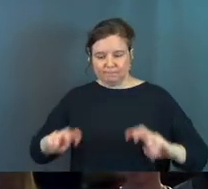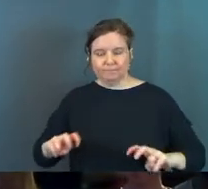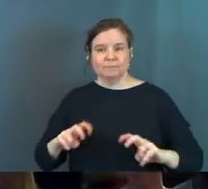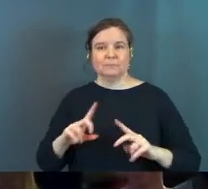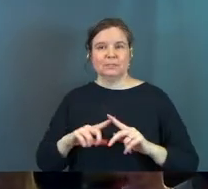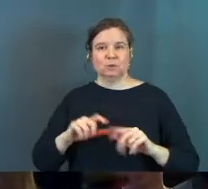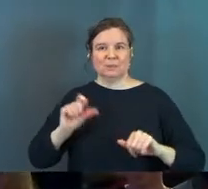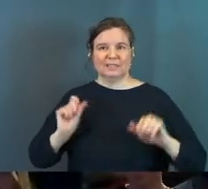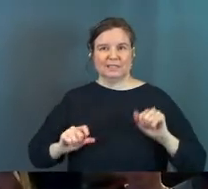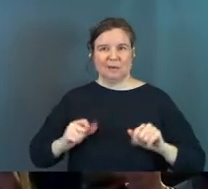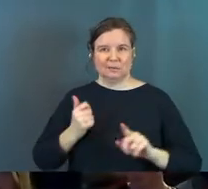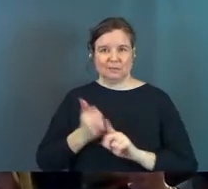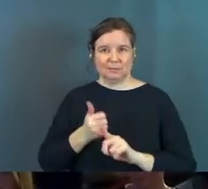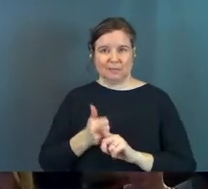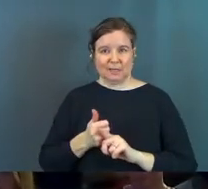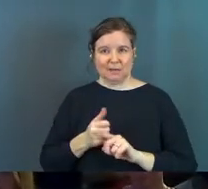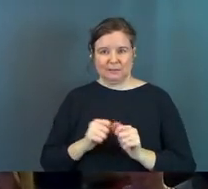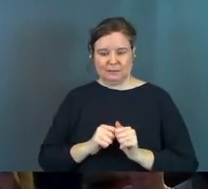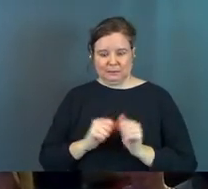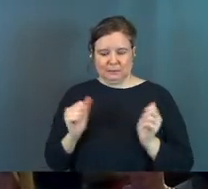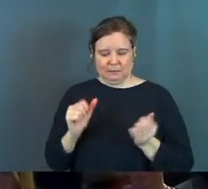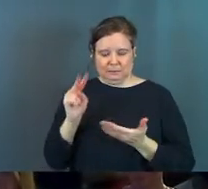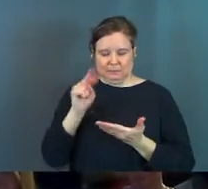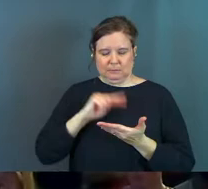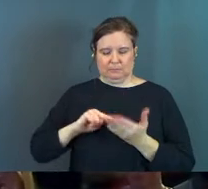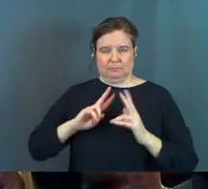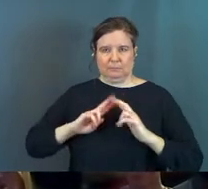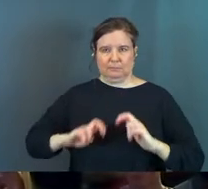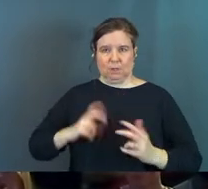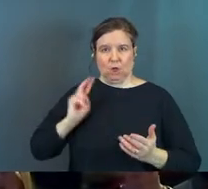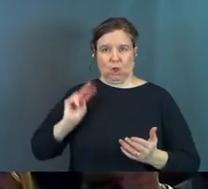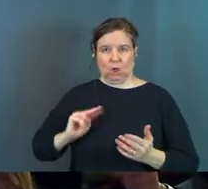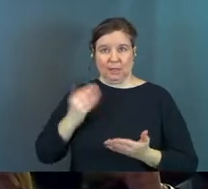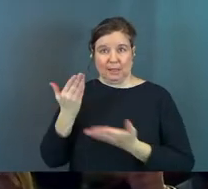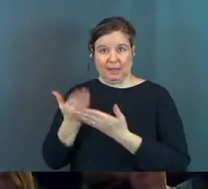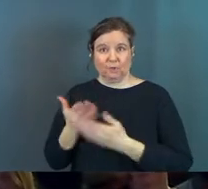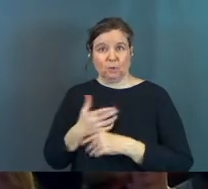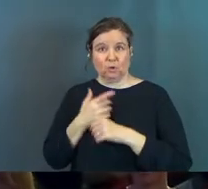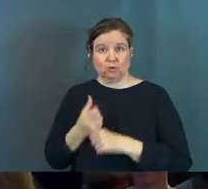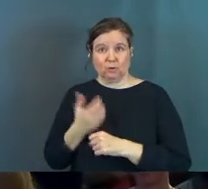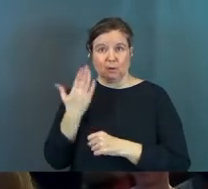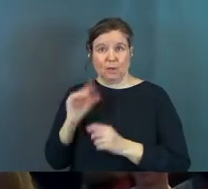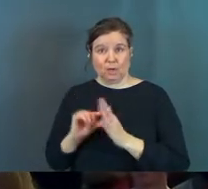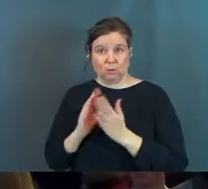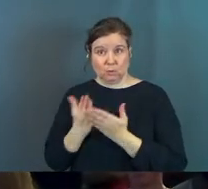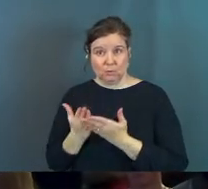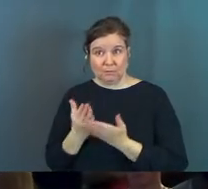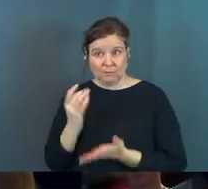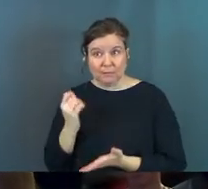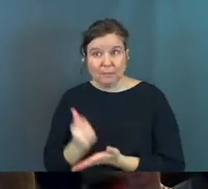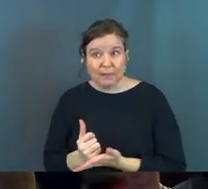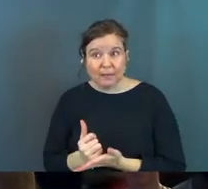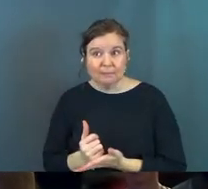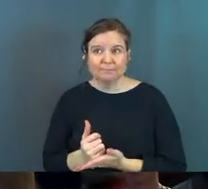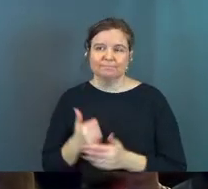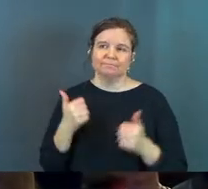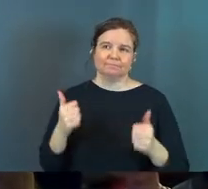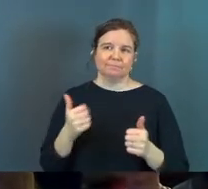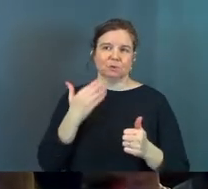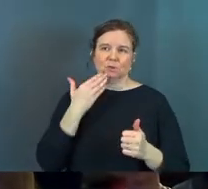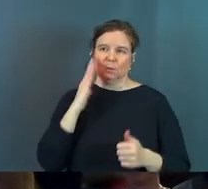the doubts today, and we're going to look at the evidence that we could trust God's Word. Amen? It's going to be